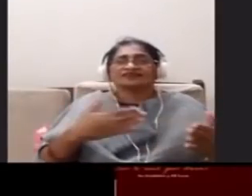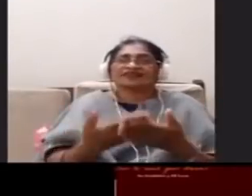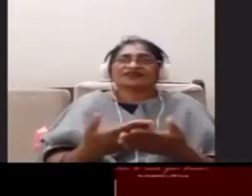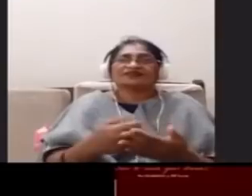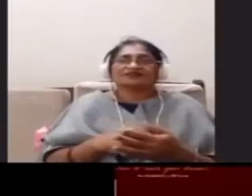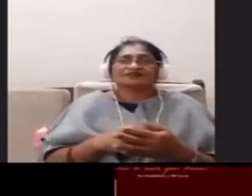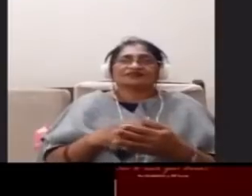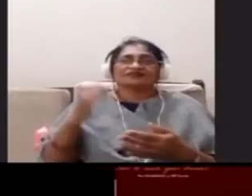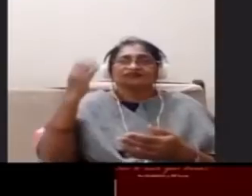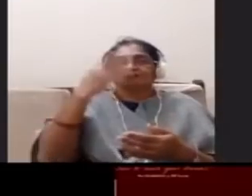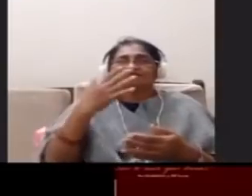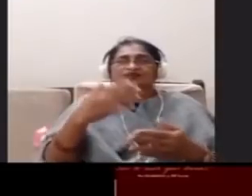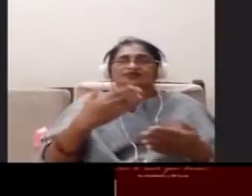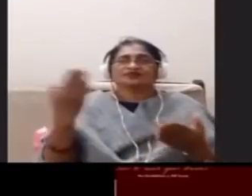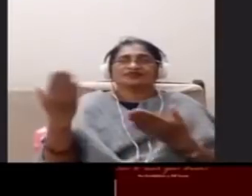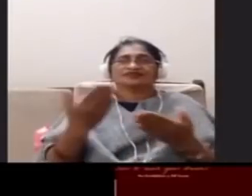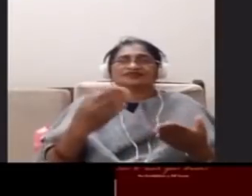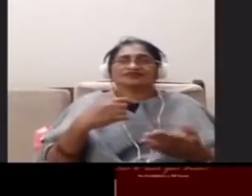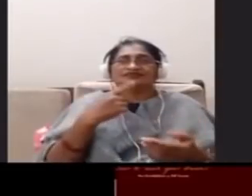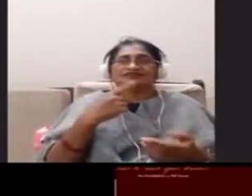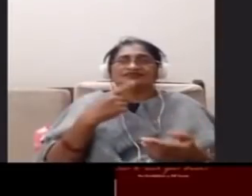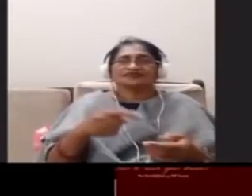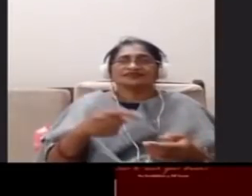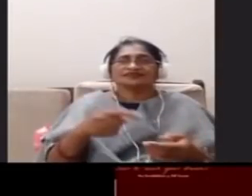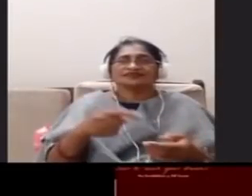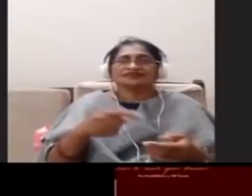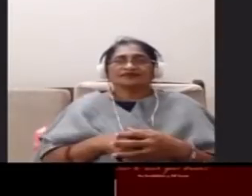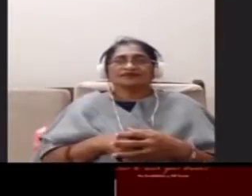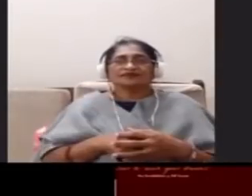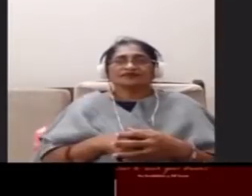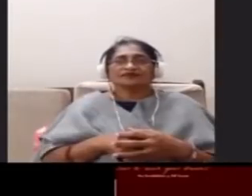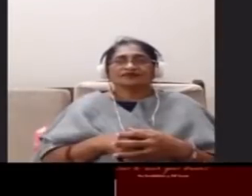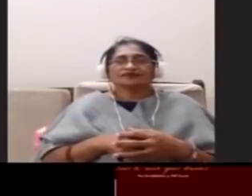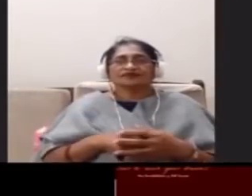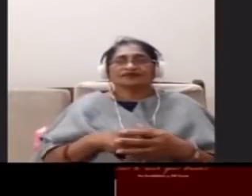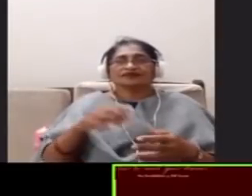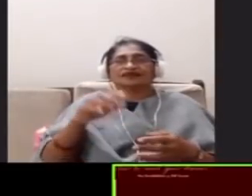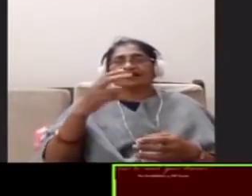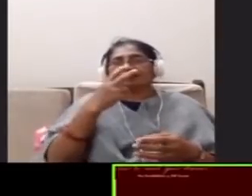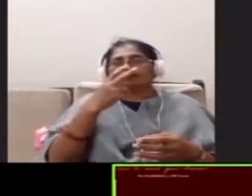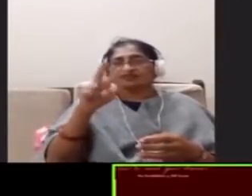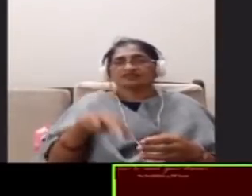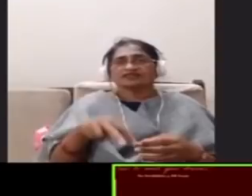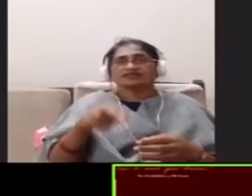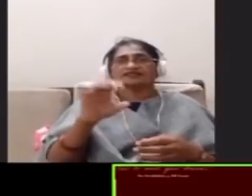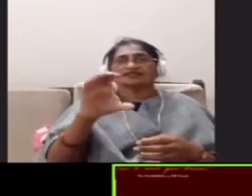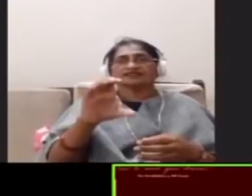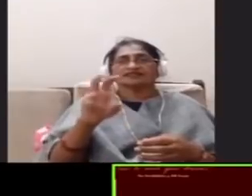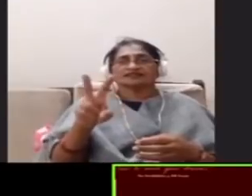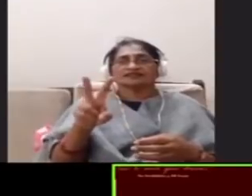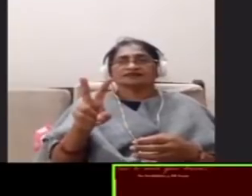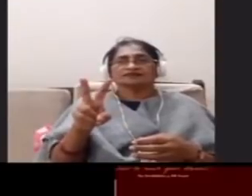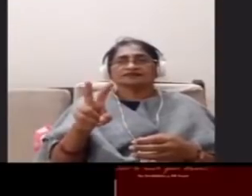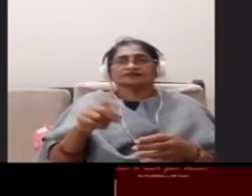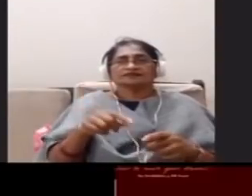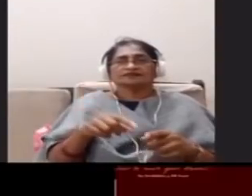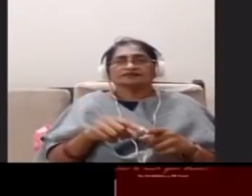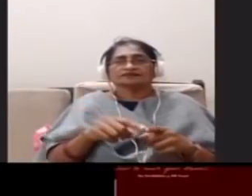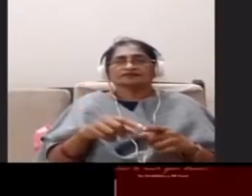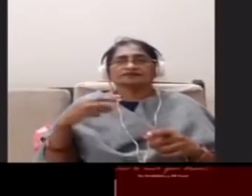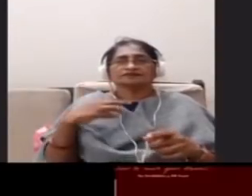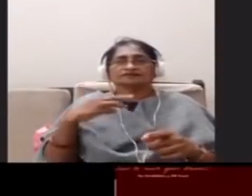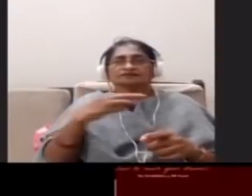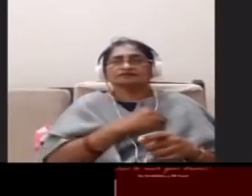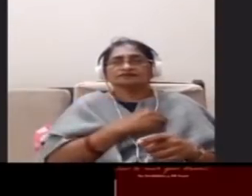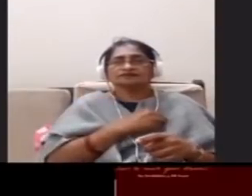Asked to, to give my CV. Also to say that I also serve as a member of the Speaker's Panel